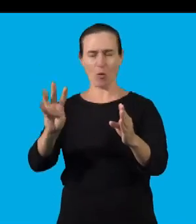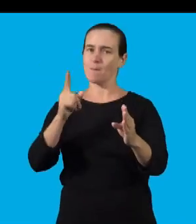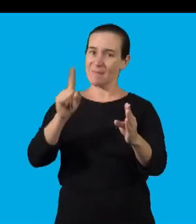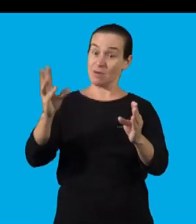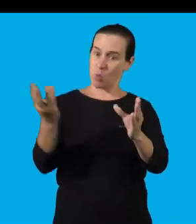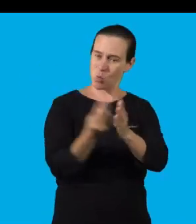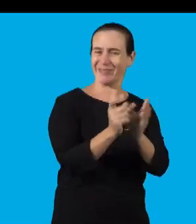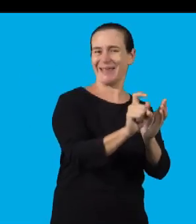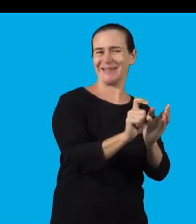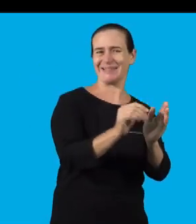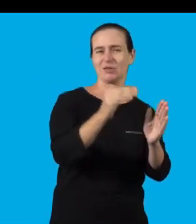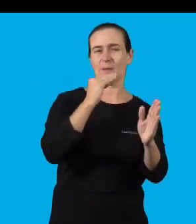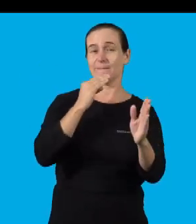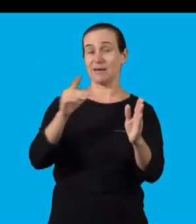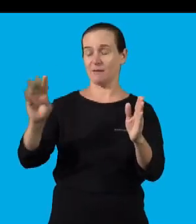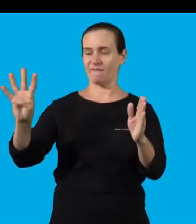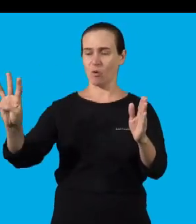x